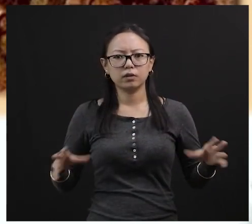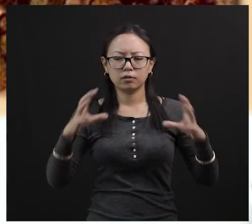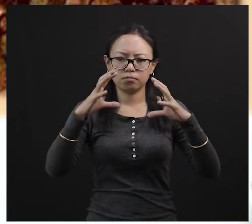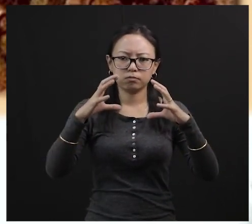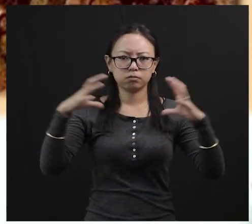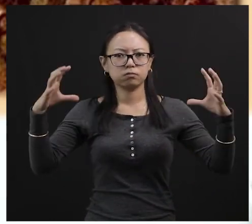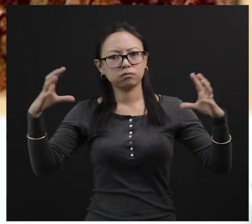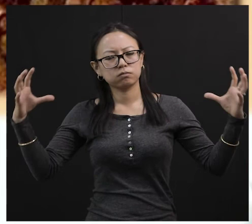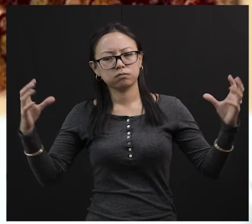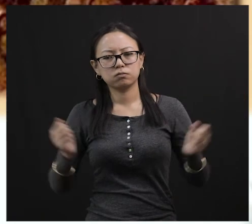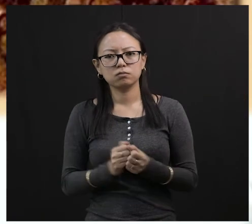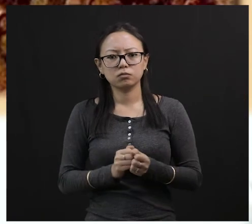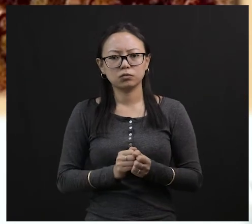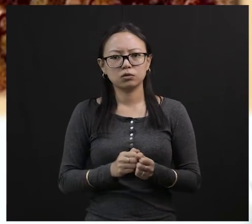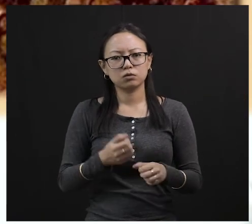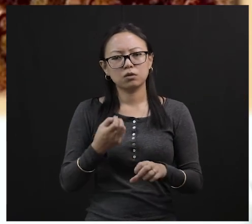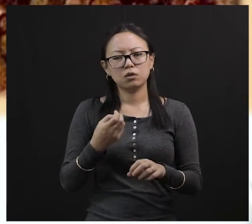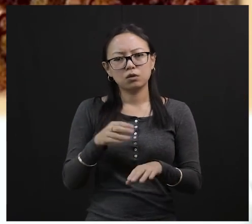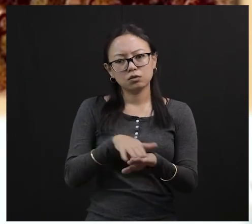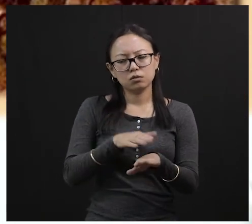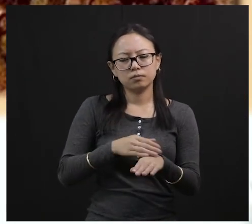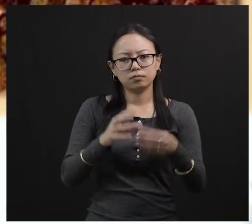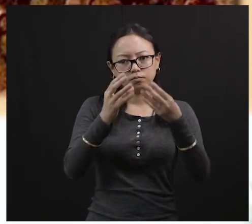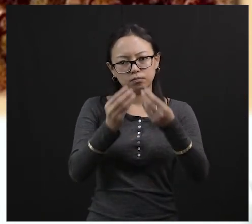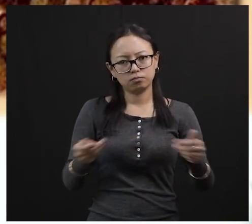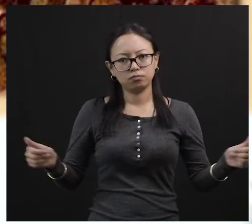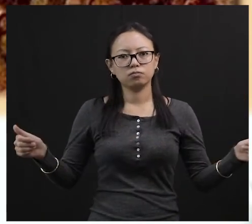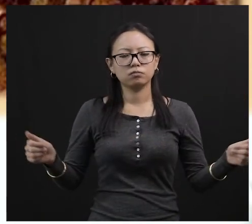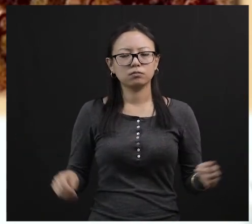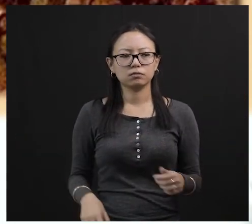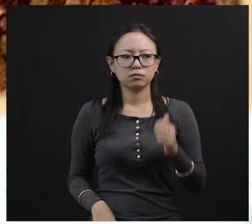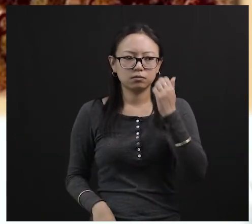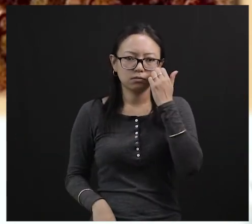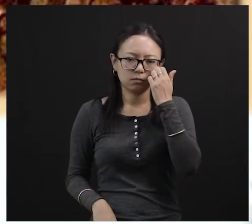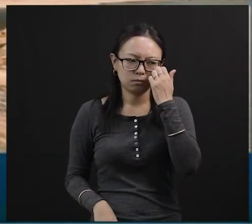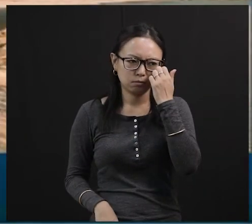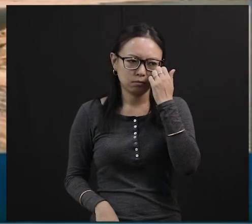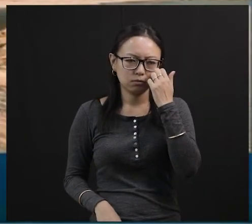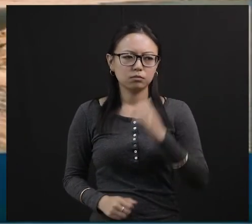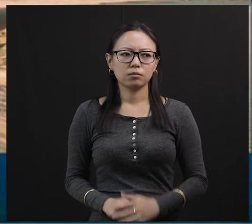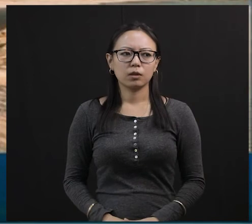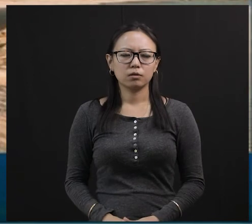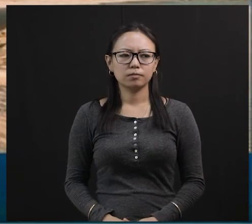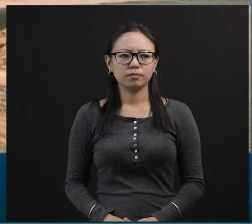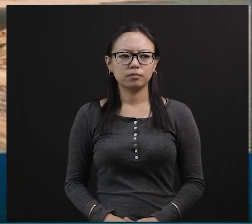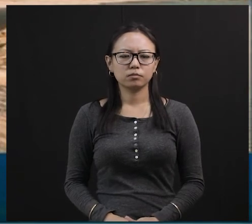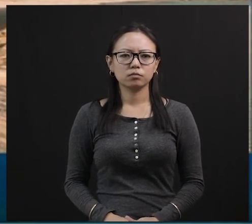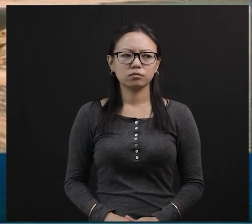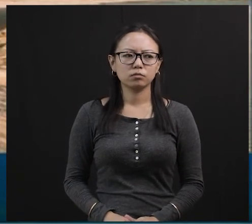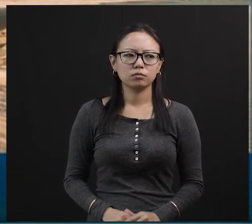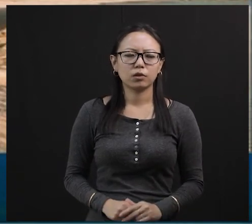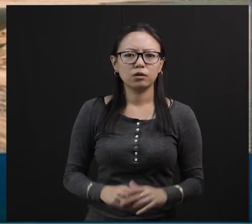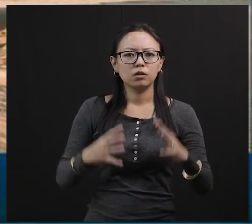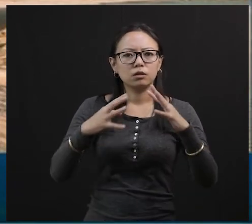of wind or by the action of maybe the wind brought this or maybe the water can bring this, okay? Then see, weathering